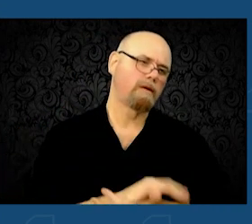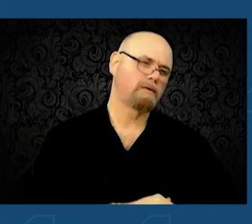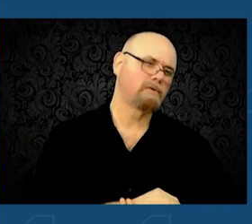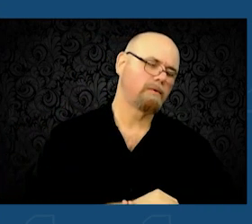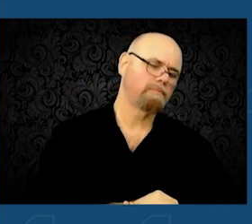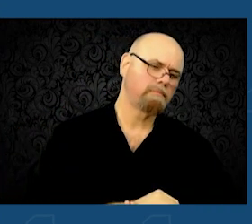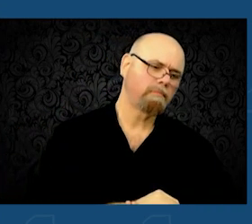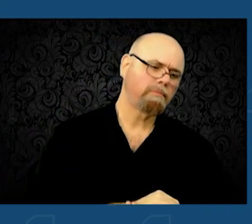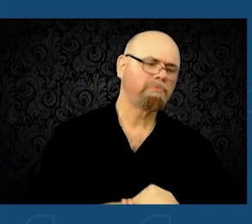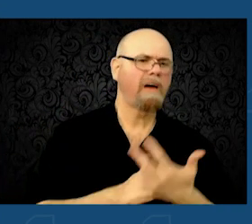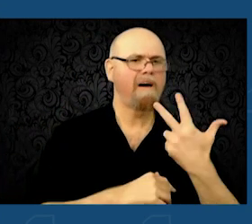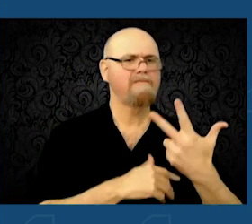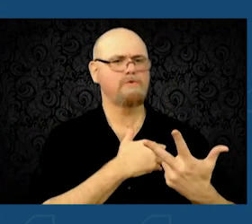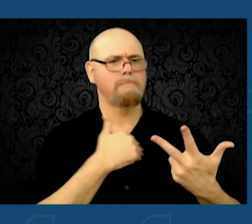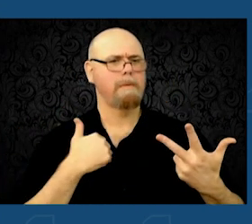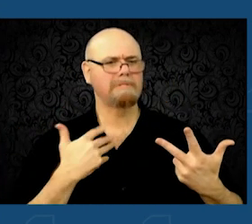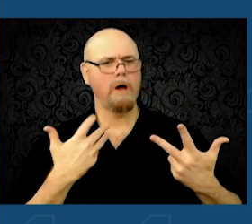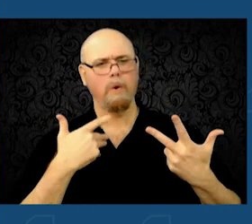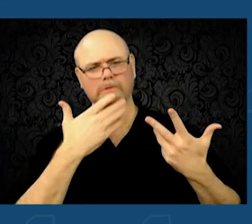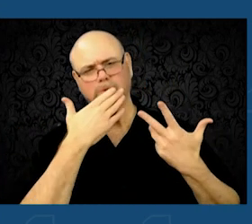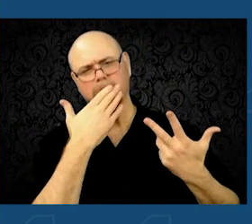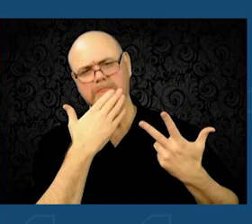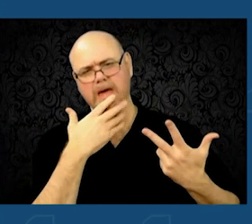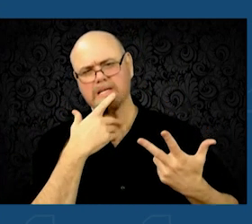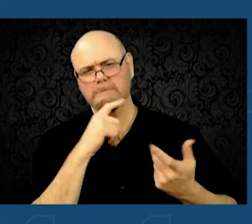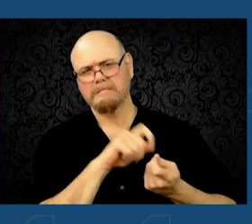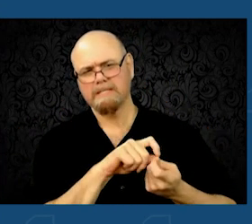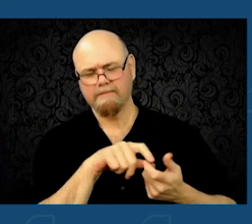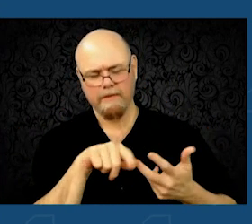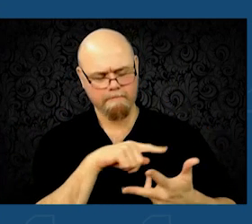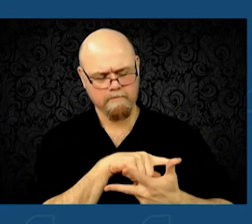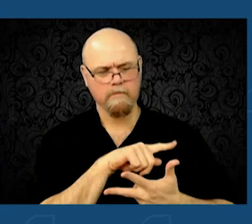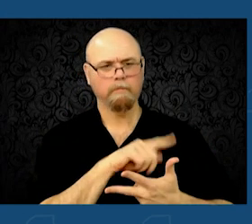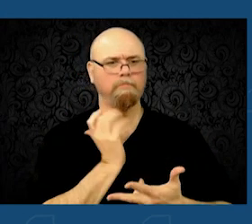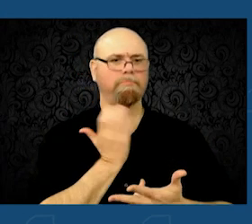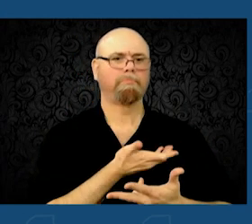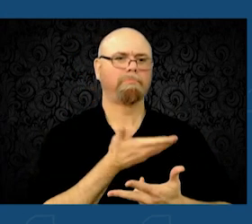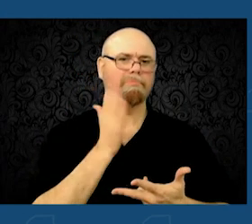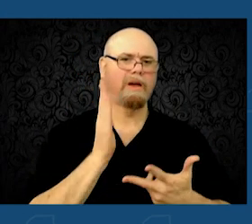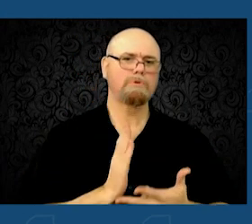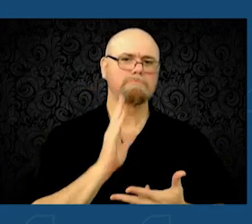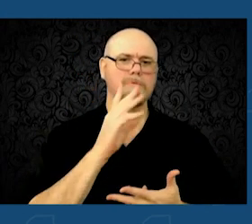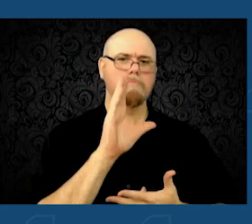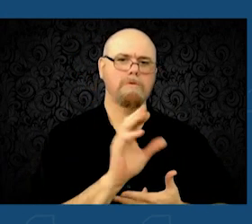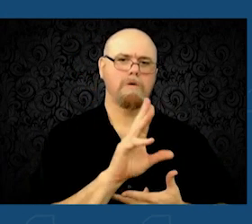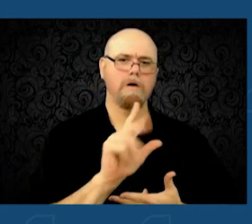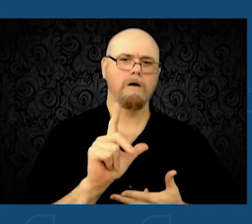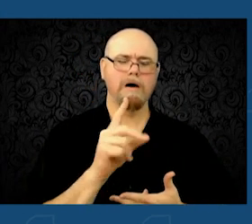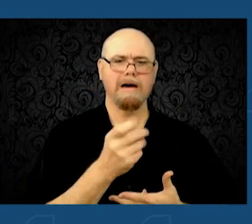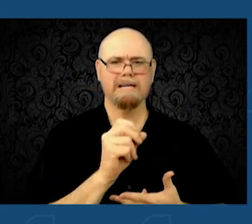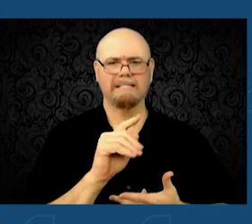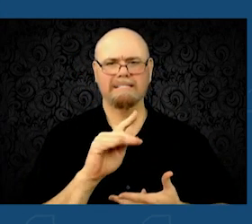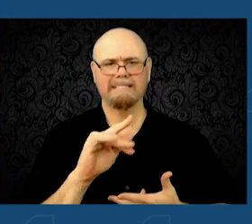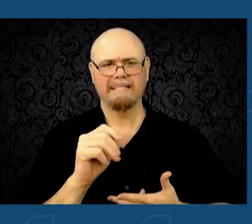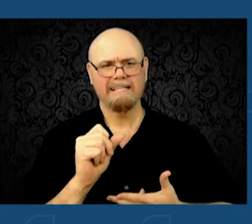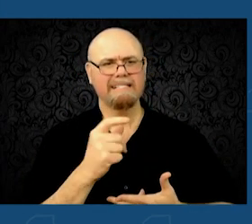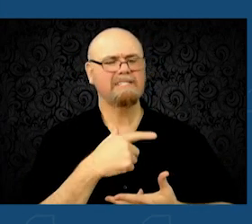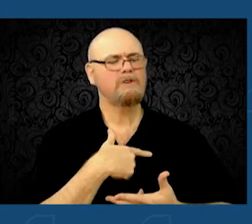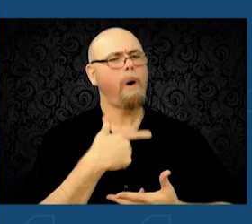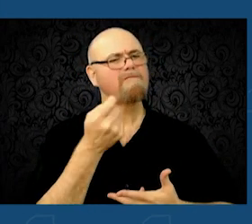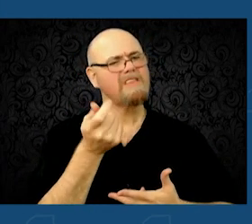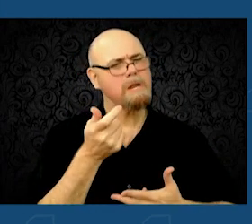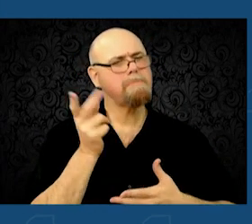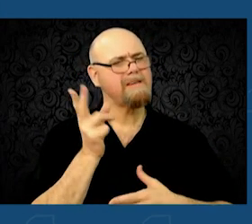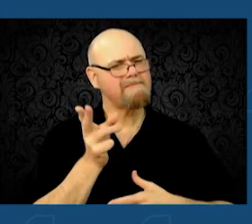members that I want to thank specifically. One is our speaker, Carl Hastie. So everyone, to get a bit of history, let's give it